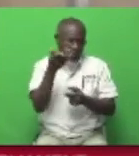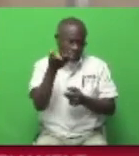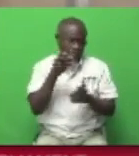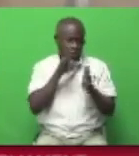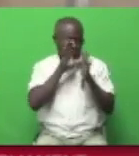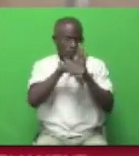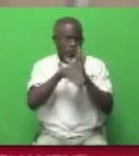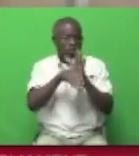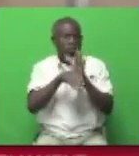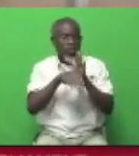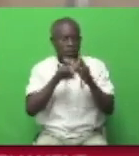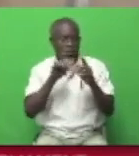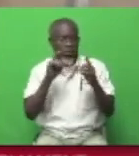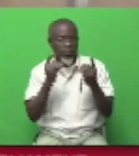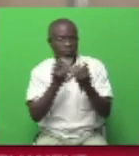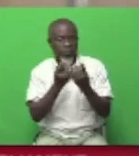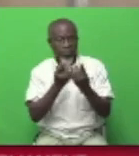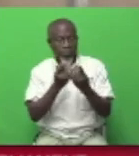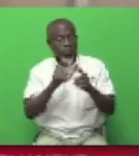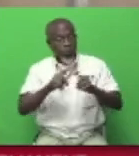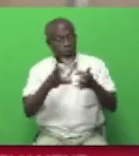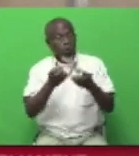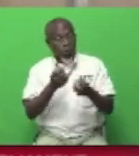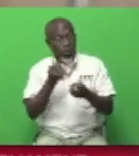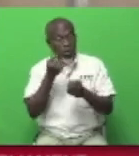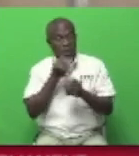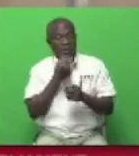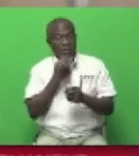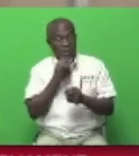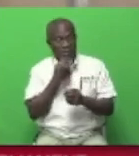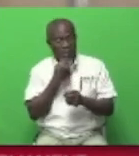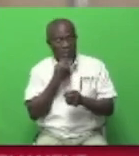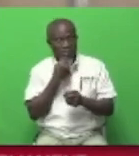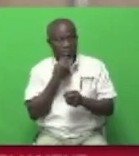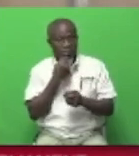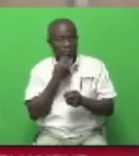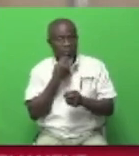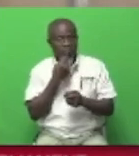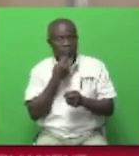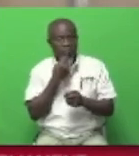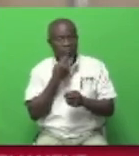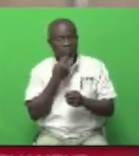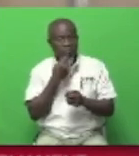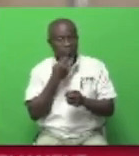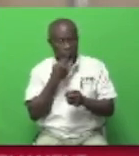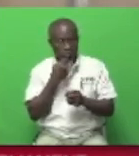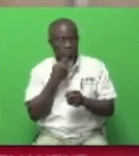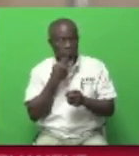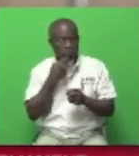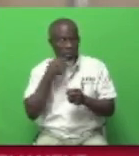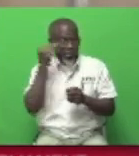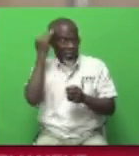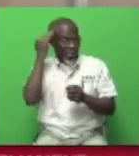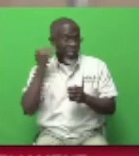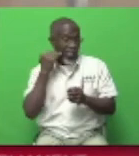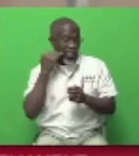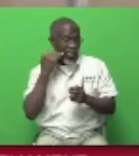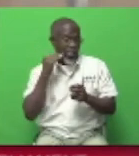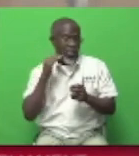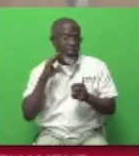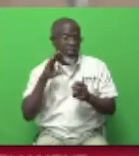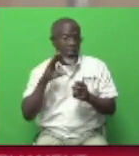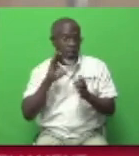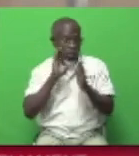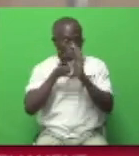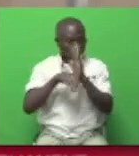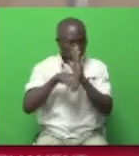But I want to personally recognize Mr. Vice President, Mrs. Farzana Nazir Mohammed, who's the head of the Criminal Justice